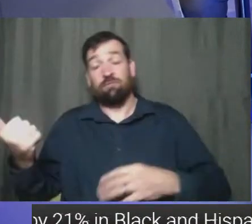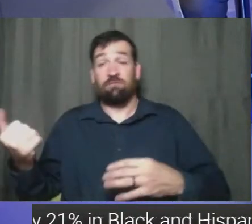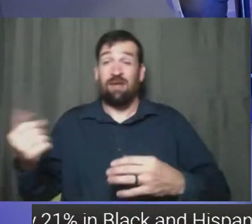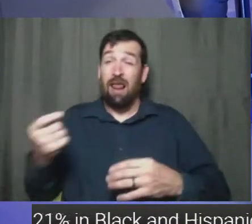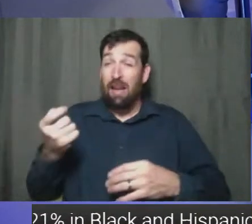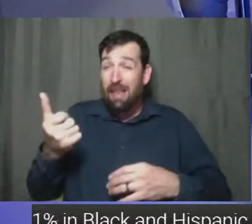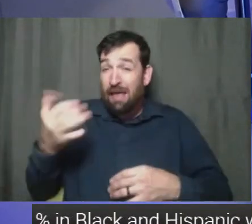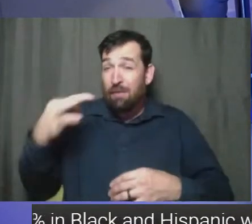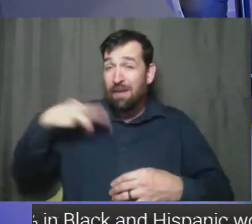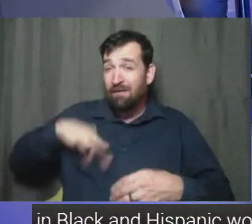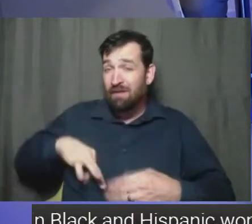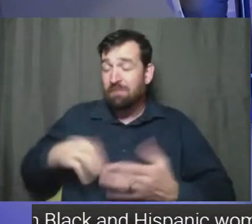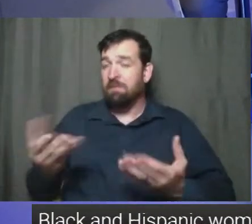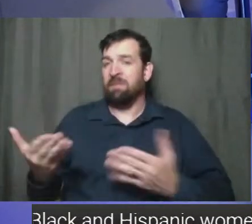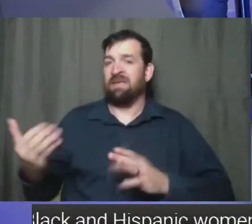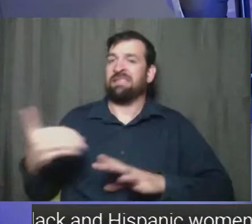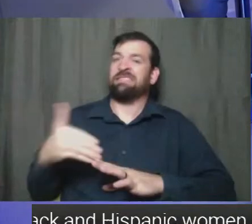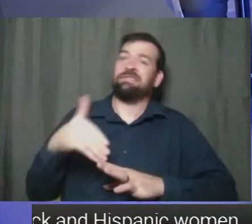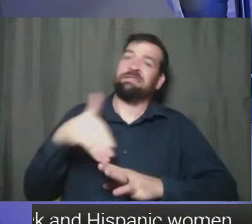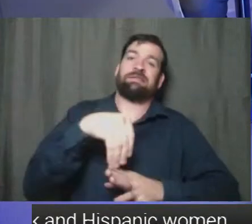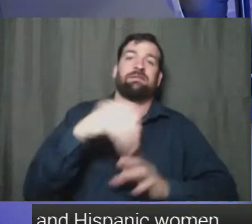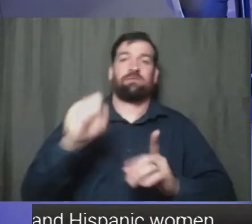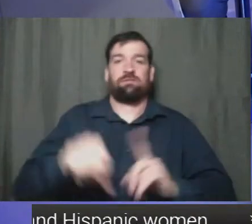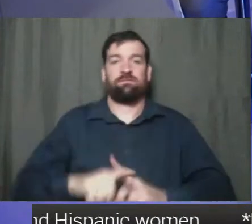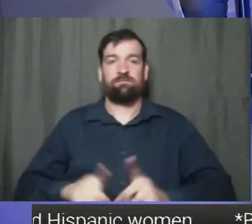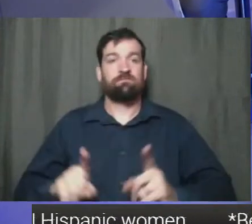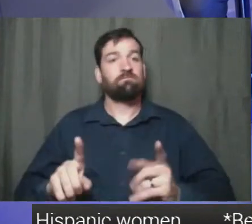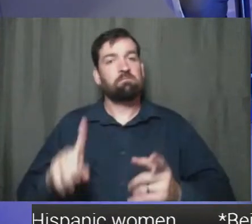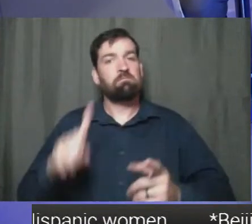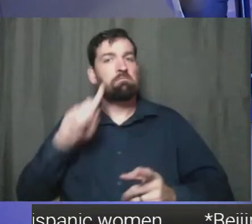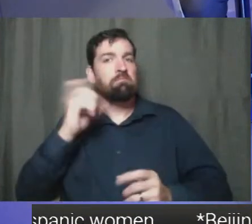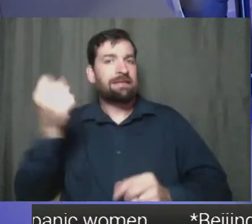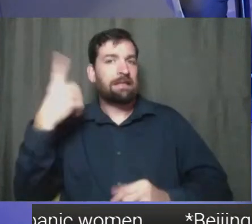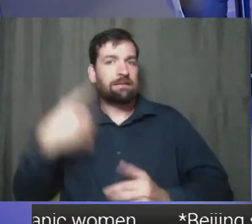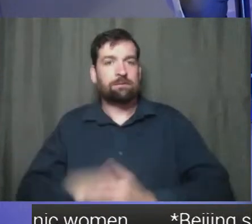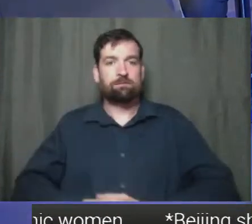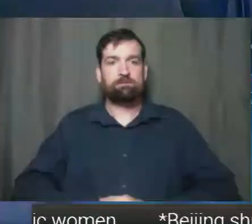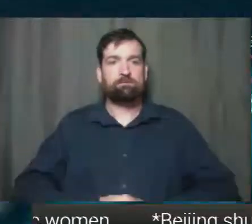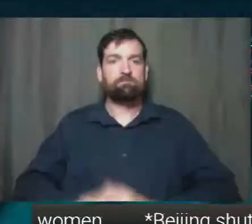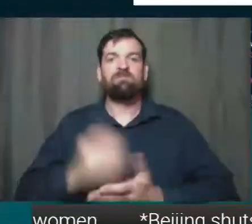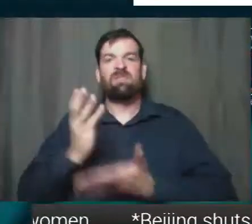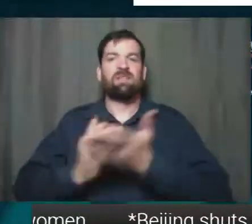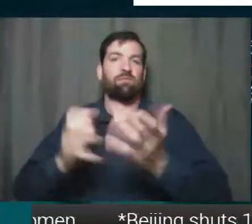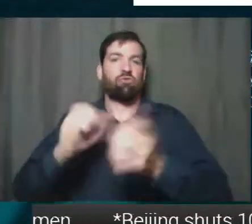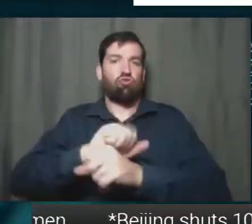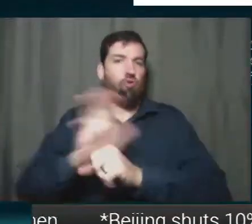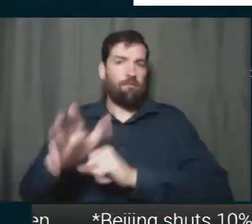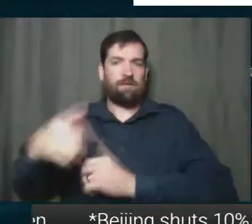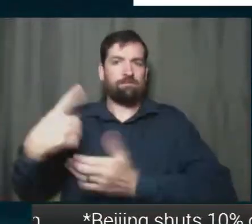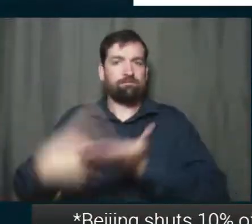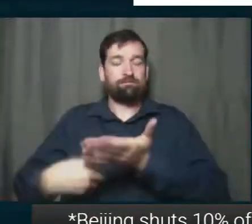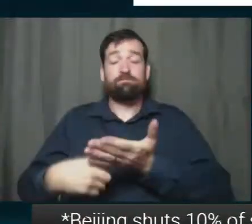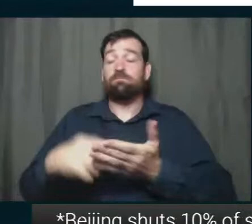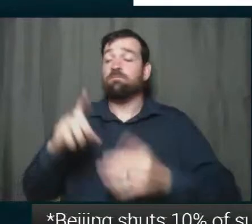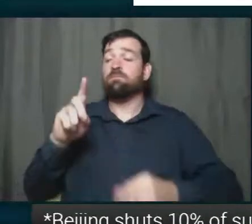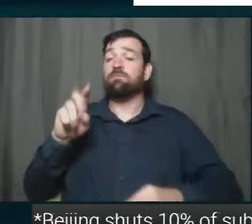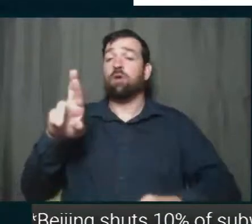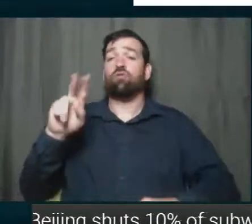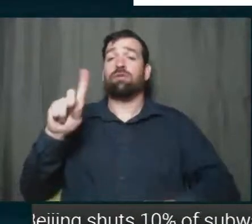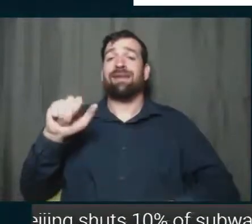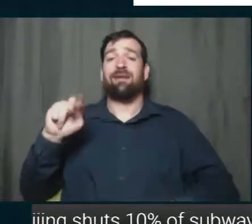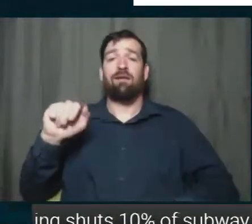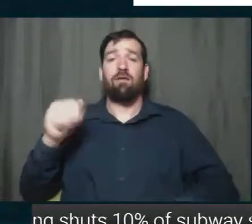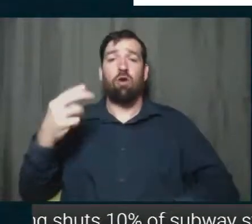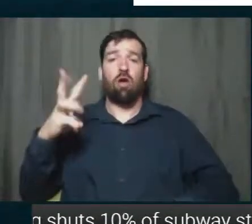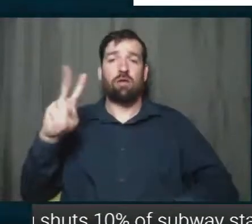that might be where you'd lean. But yes, okay. Makes sense. Okay, so let's get to some COVID talk. Dr. Dana Hawkinson, Medical Director of Infection Prevention and